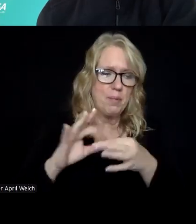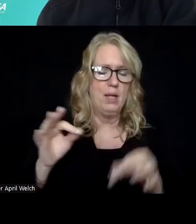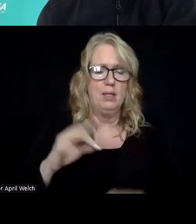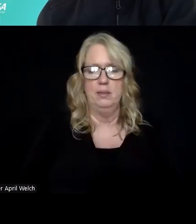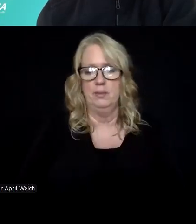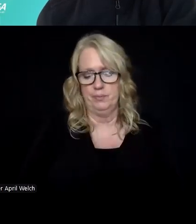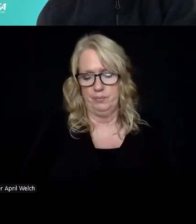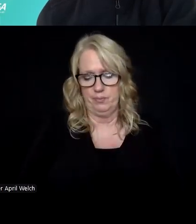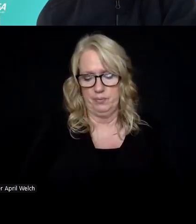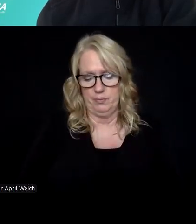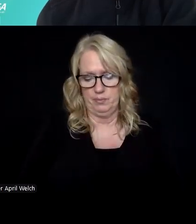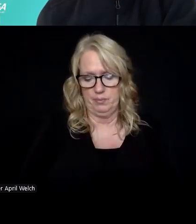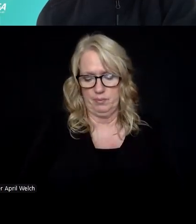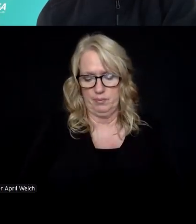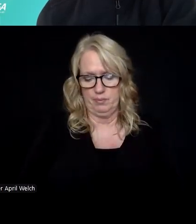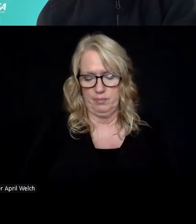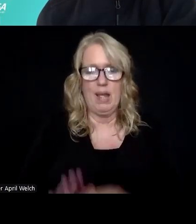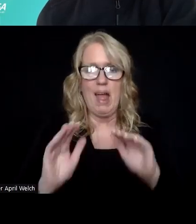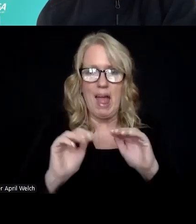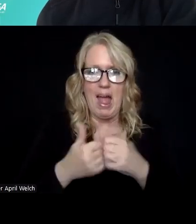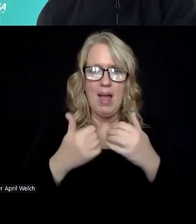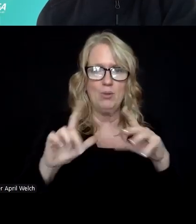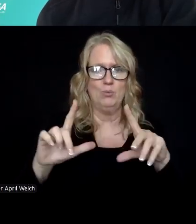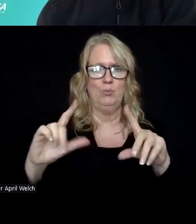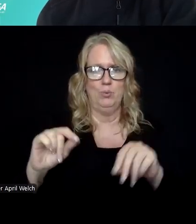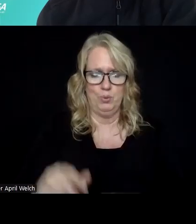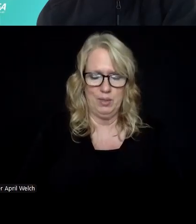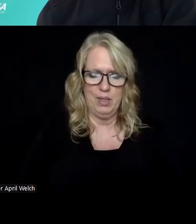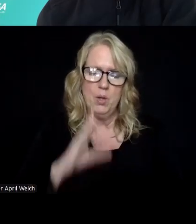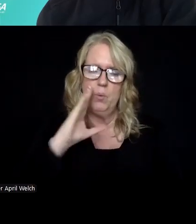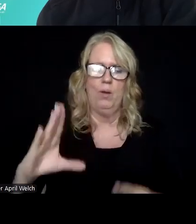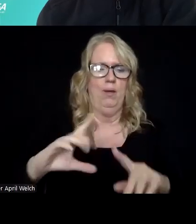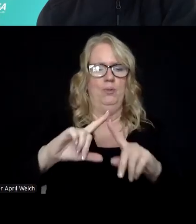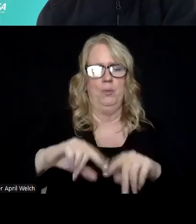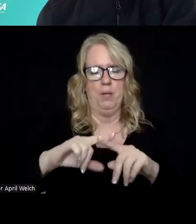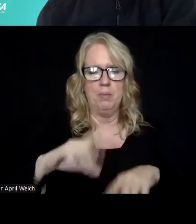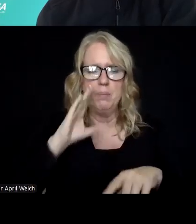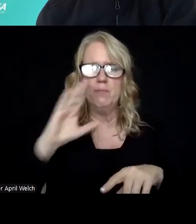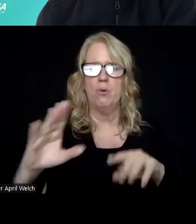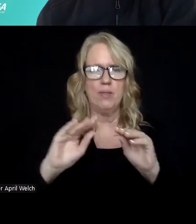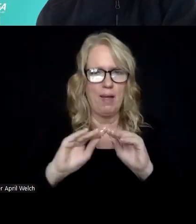decided how to do that necessarily, and it will depend a little bit on the timing of the clearance